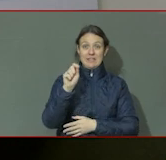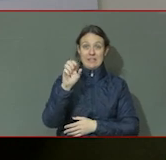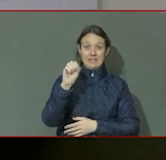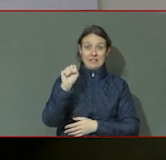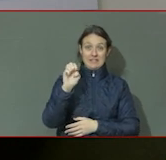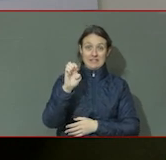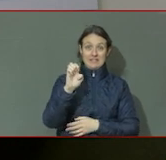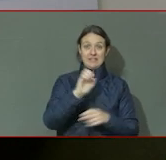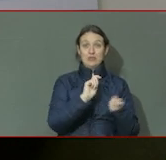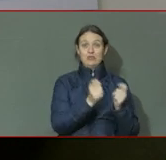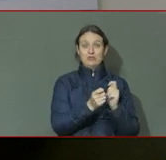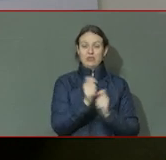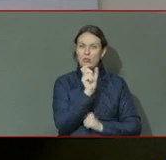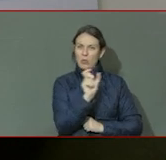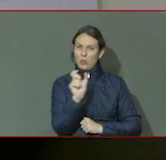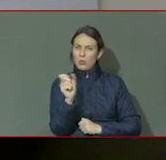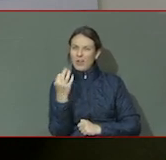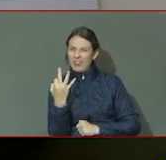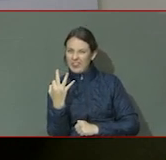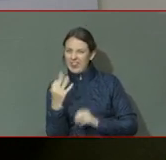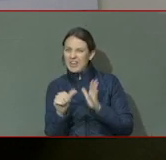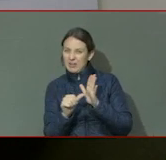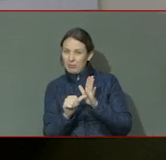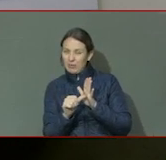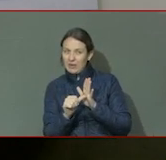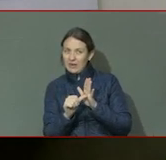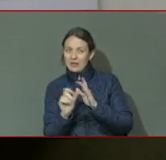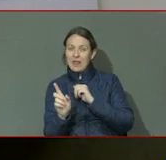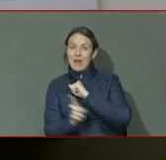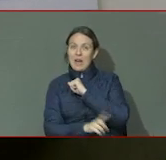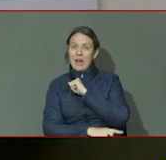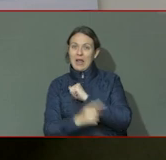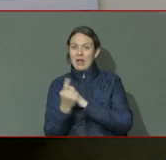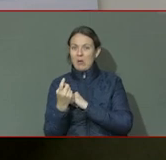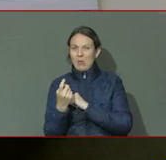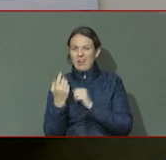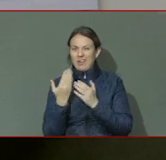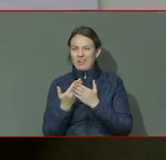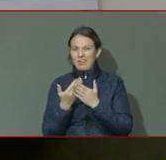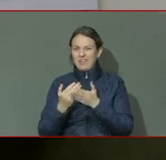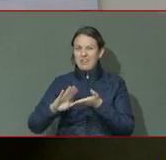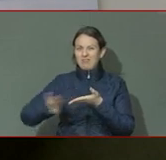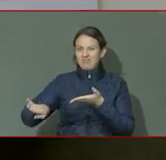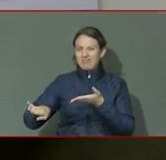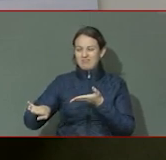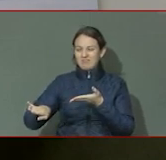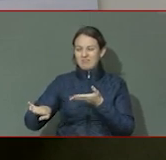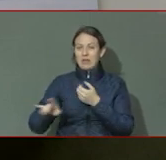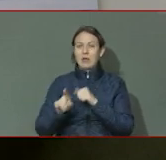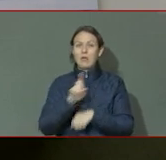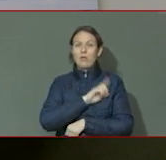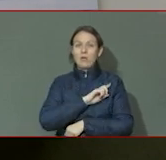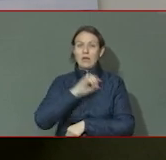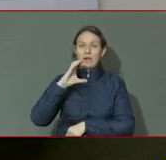actually just 3 words that you can do. The last one, I can take it out here because a catalyst